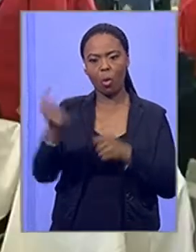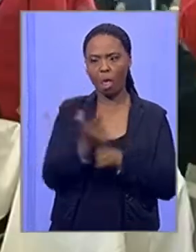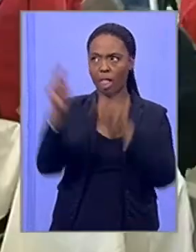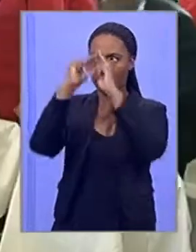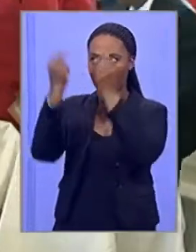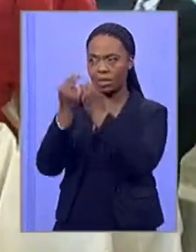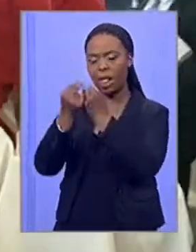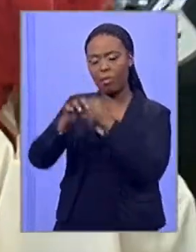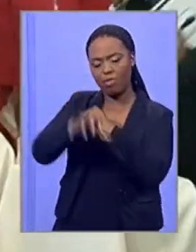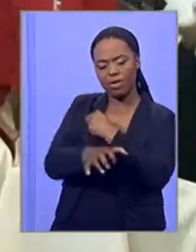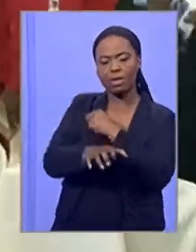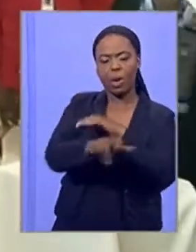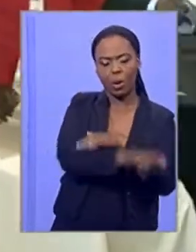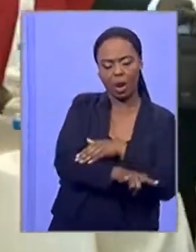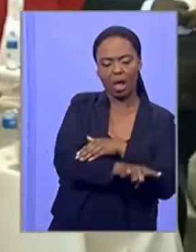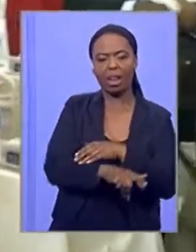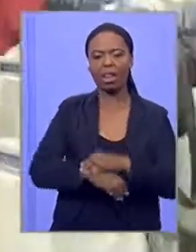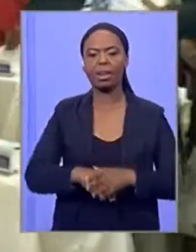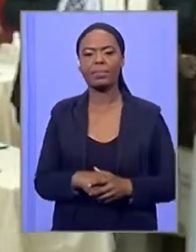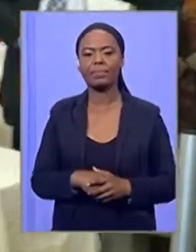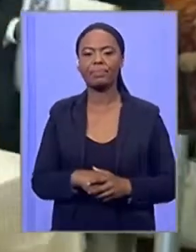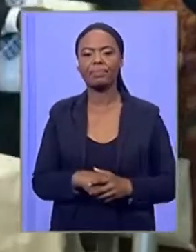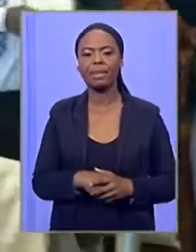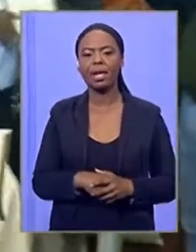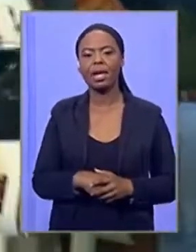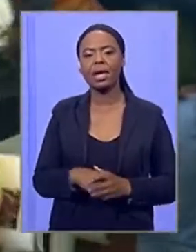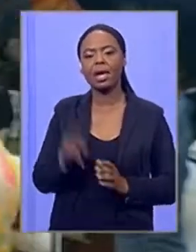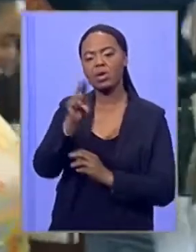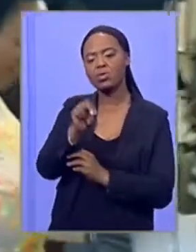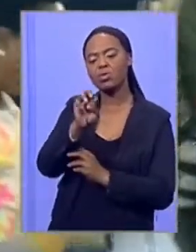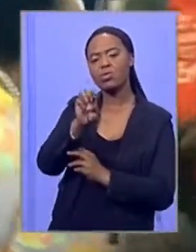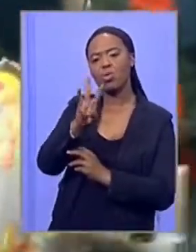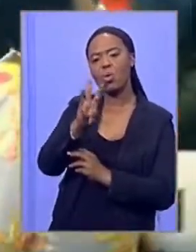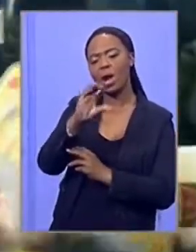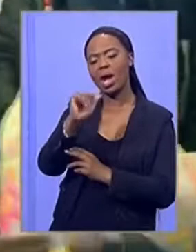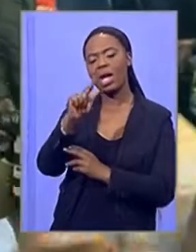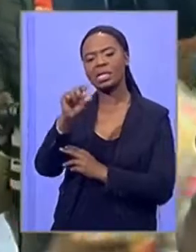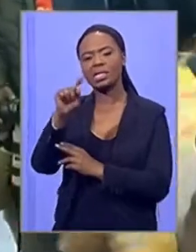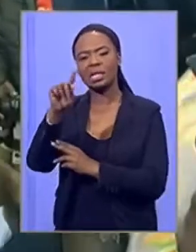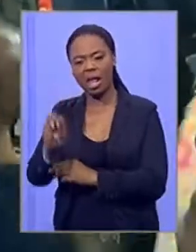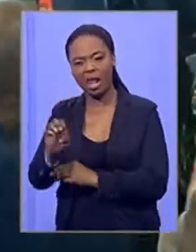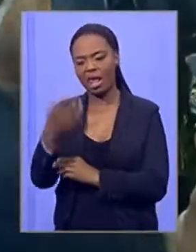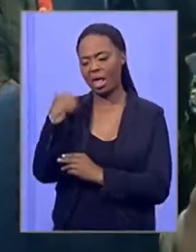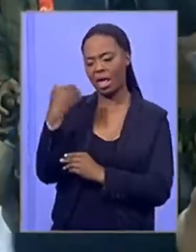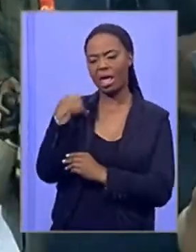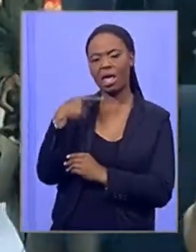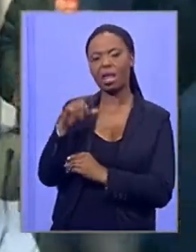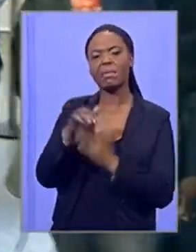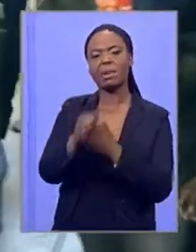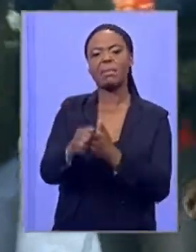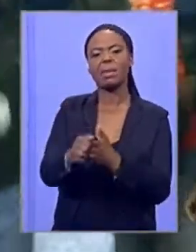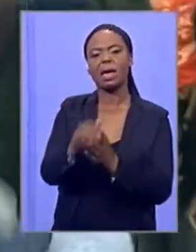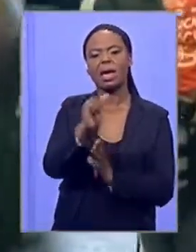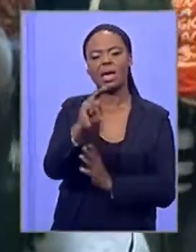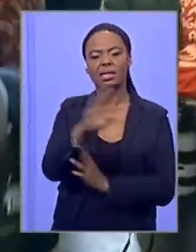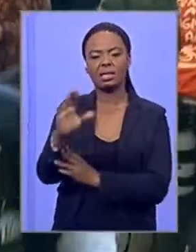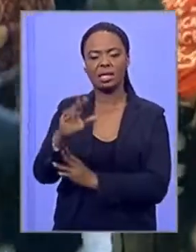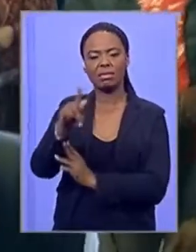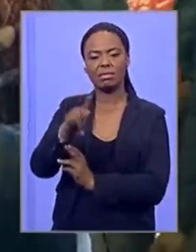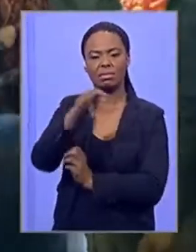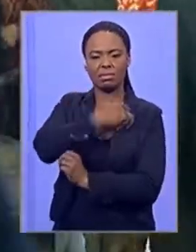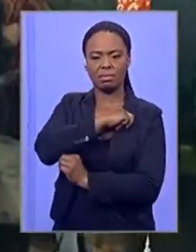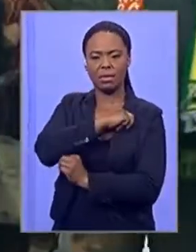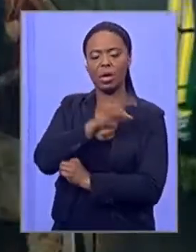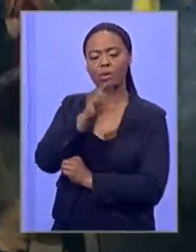government. Khabagare Mayor wa Maloba wa Newcastle yo e re motshwara matlotlo wa Maloba wa ANC kwa KZN Ngaka